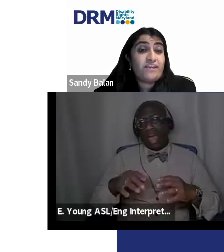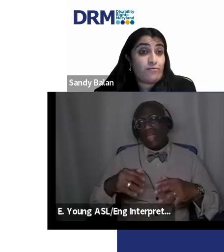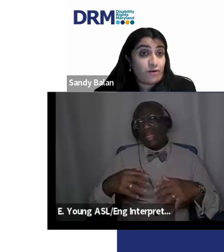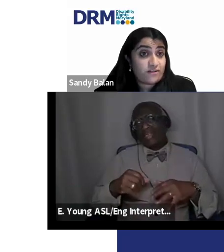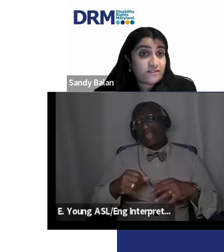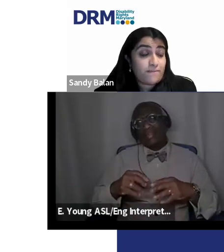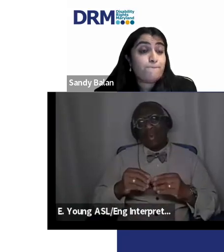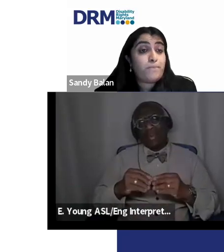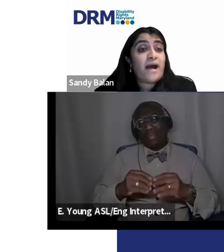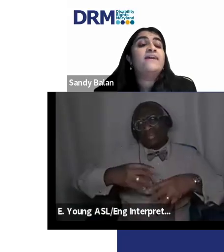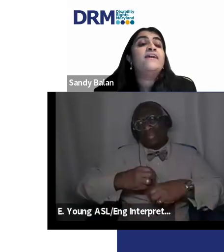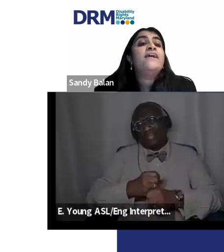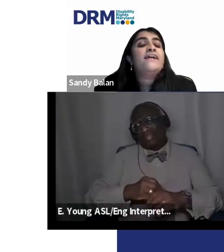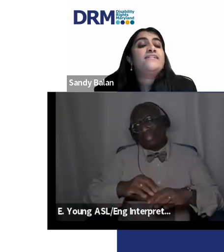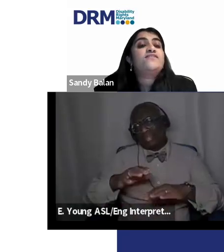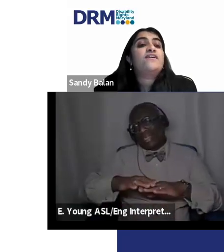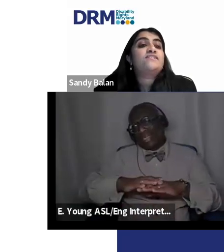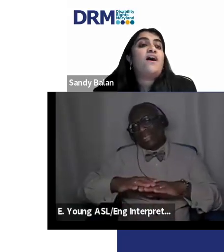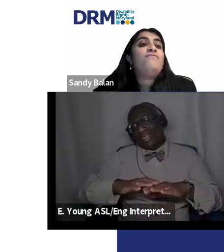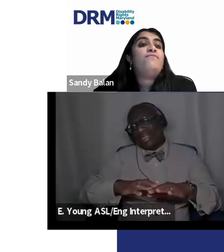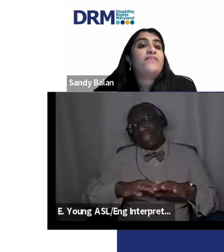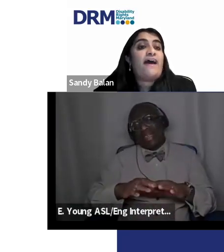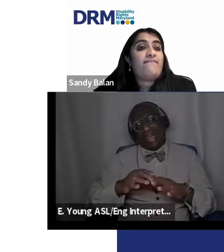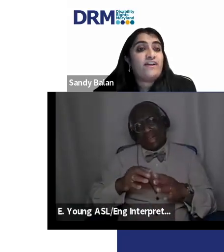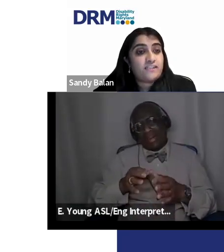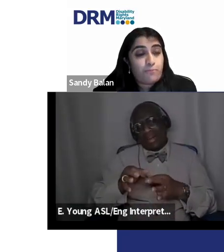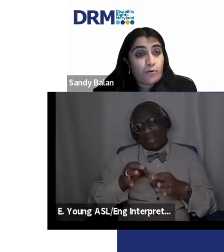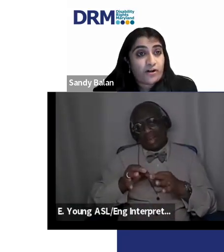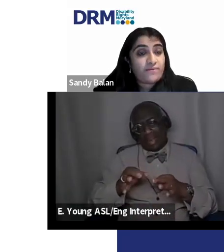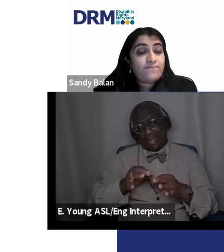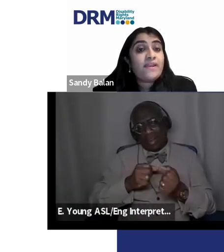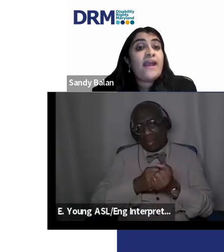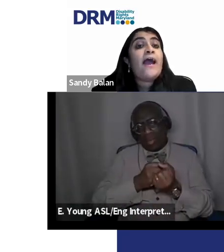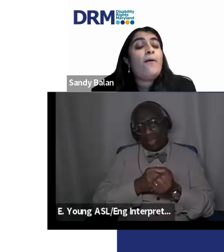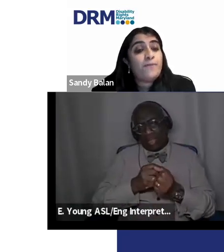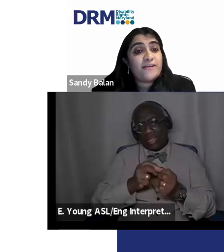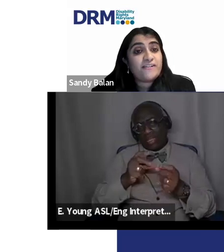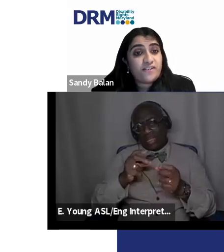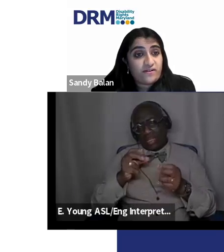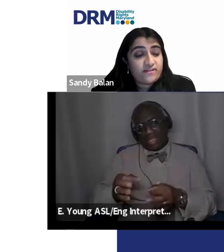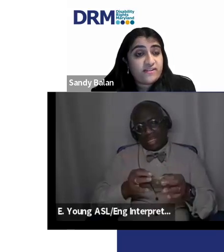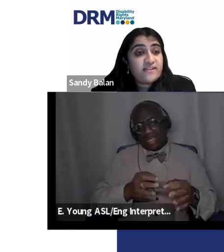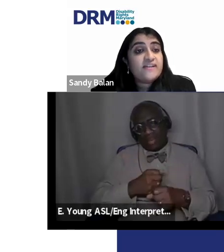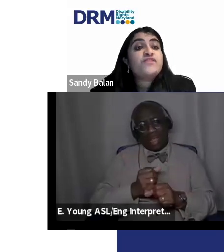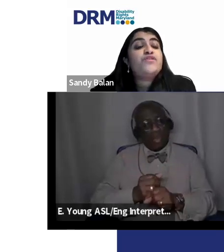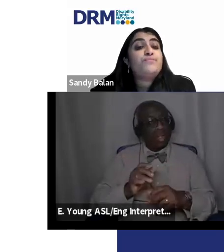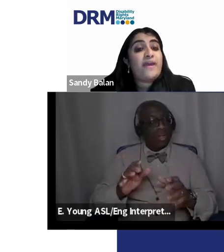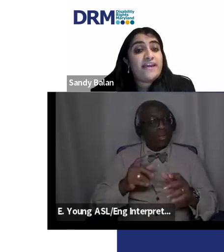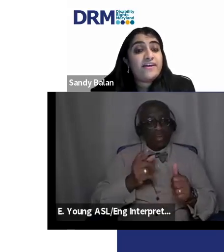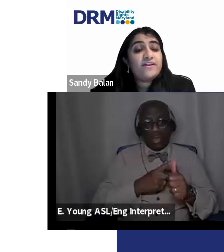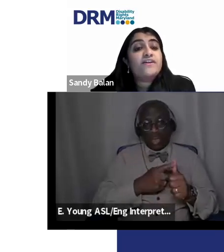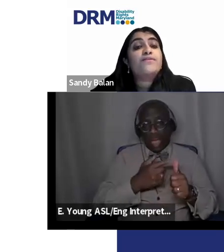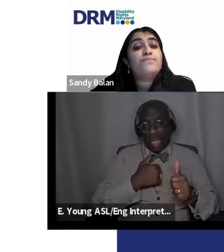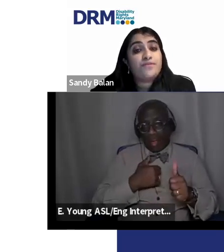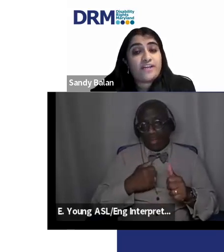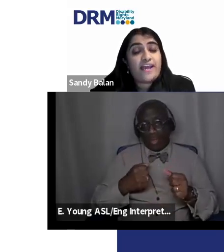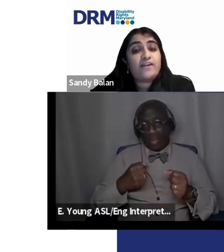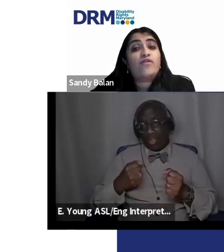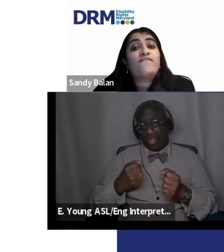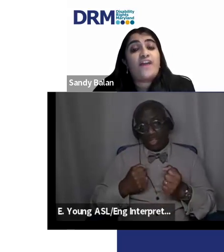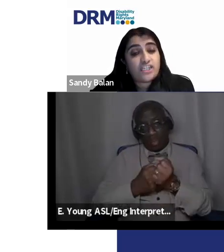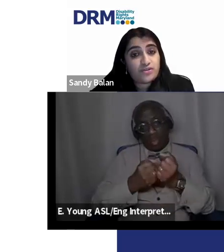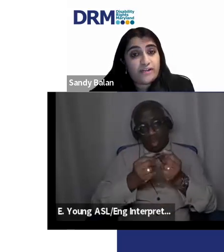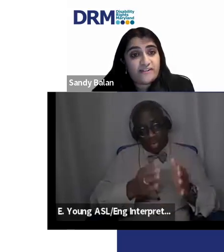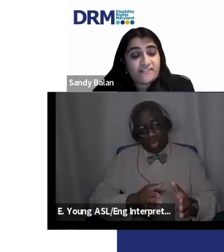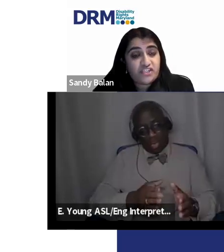supported decision-making works. But it starts off with having a supporter helping an adult to make,